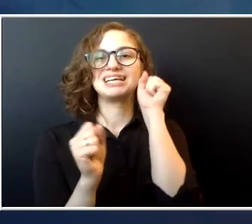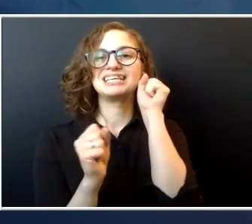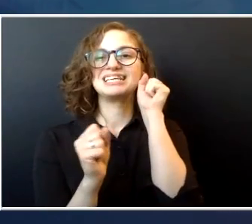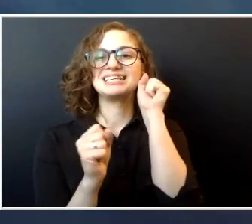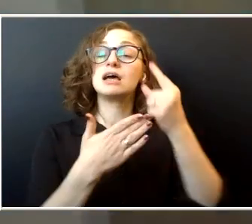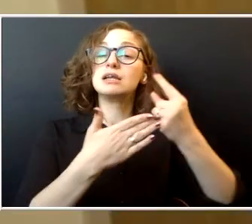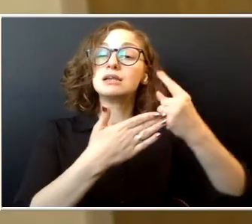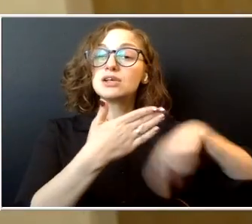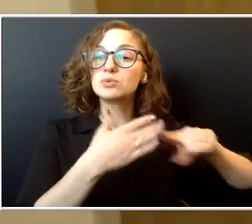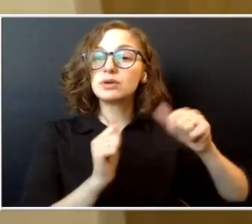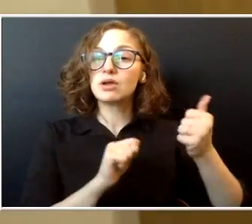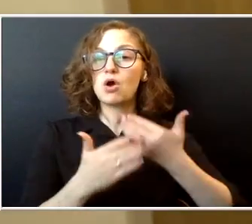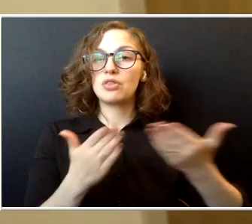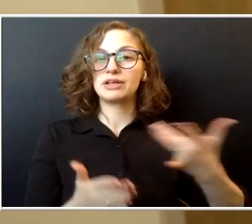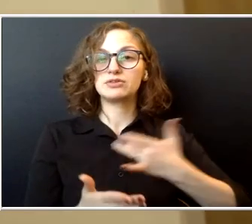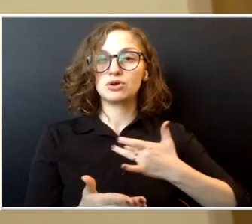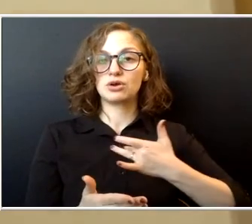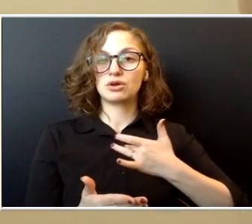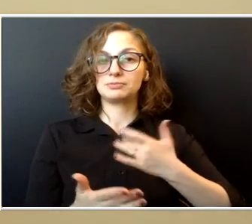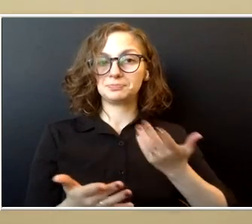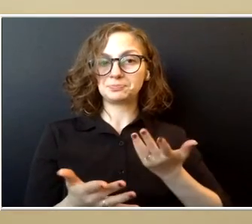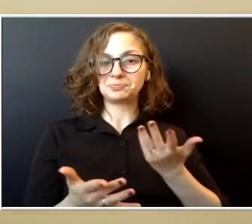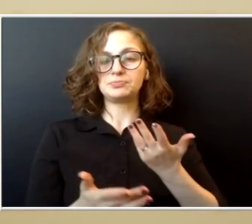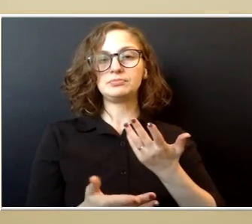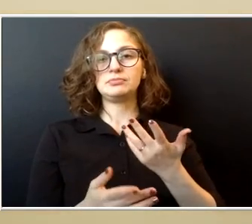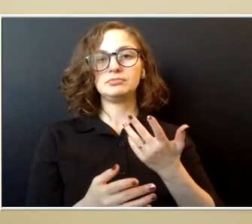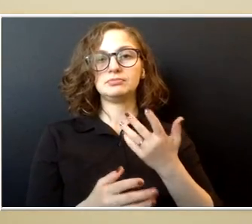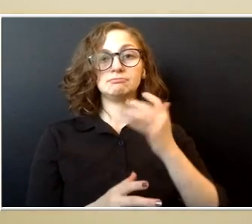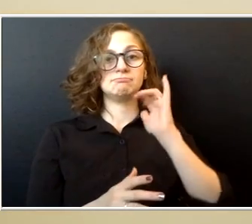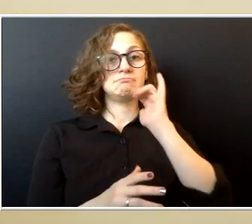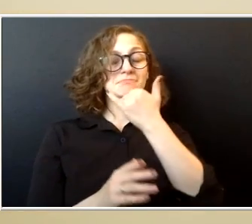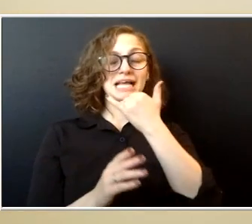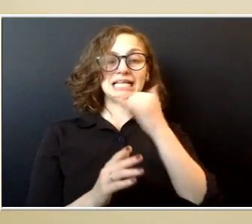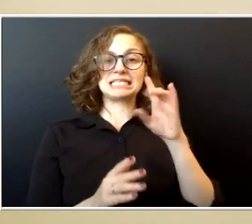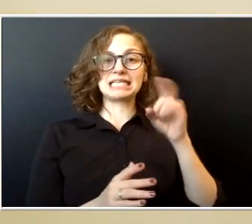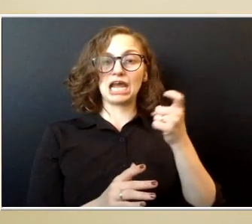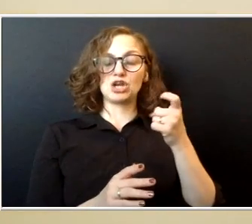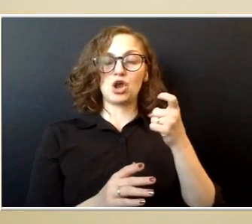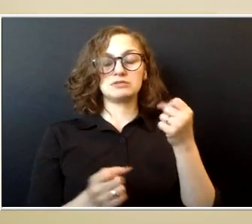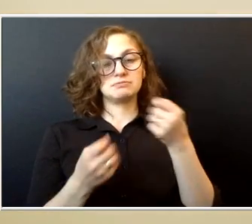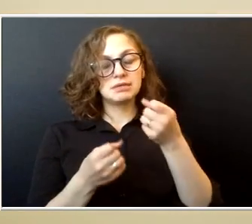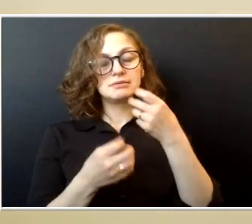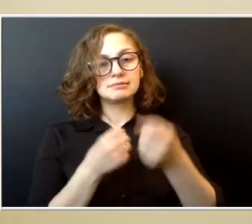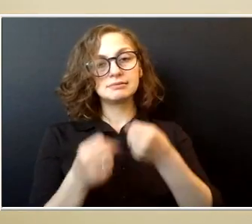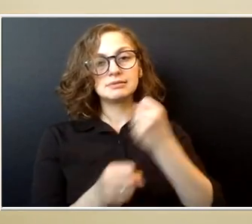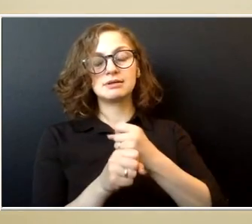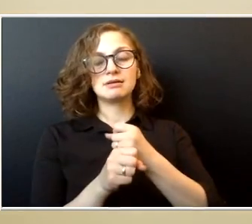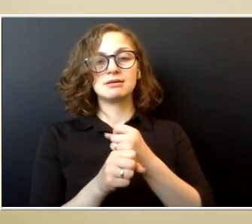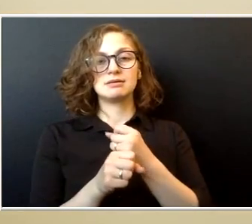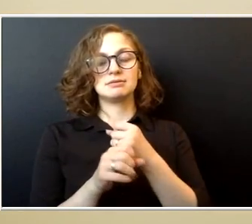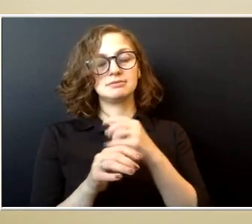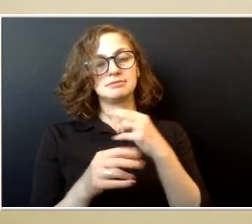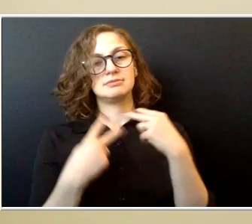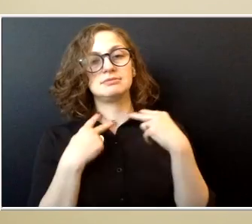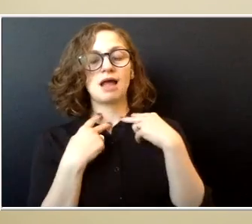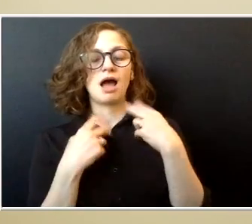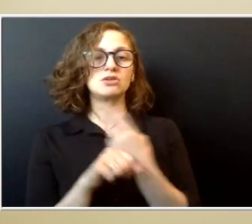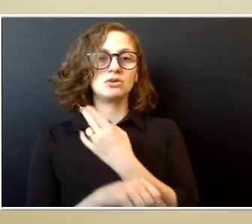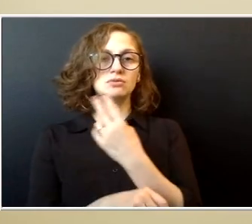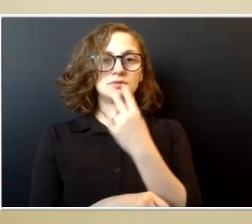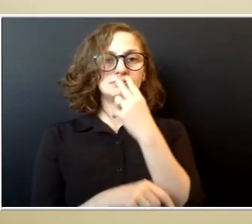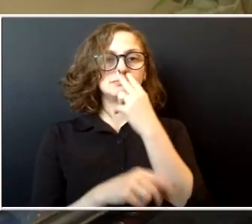Things Heart. Misdiagnosed for years, stuck on oxygen with no answers until she came here